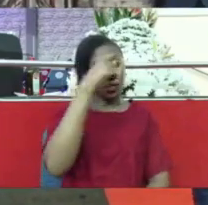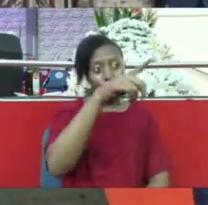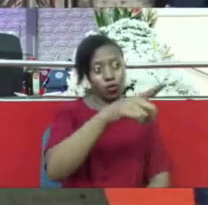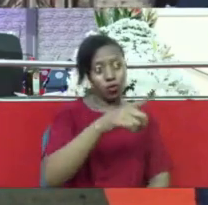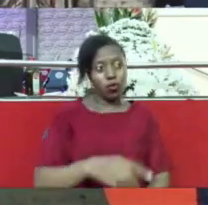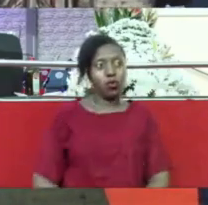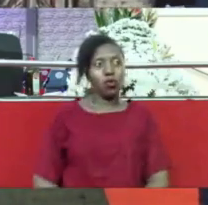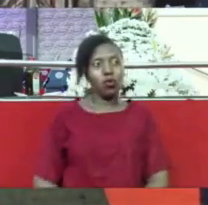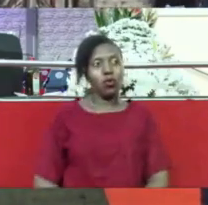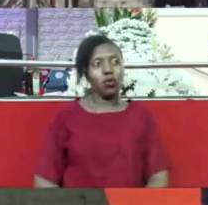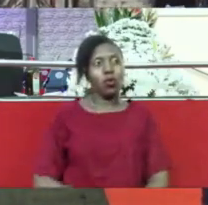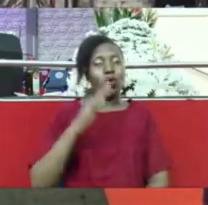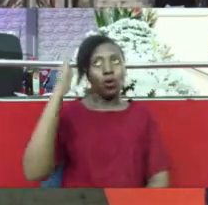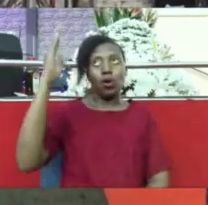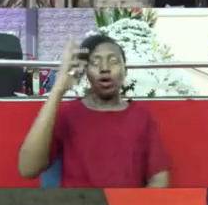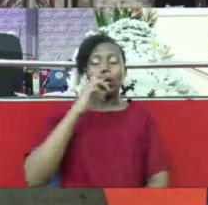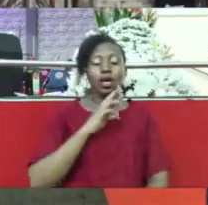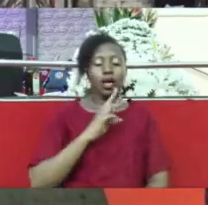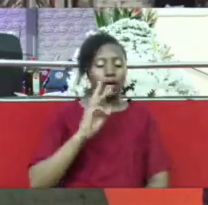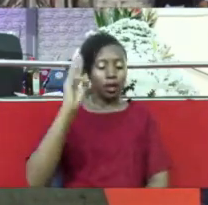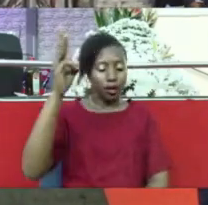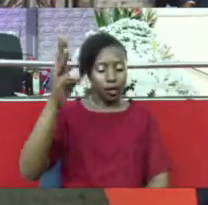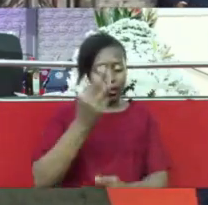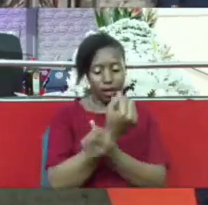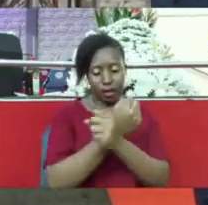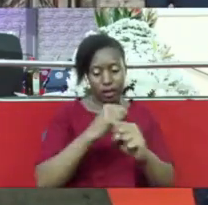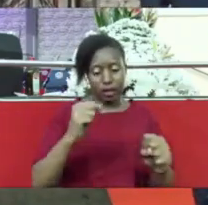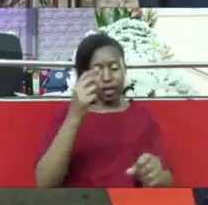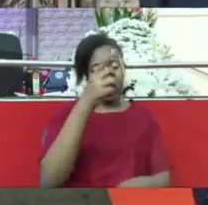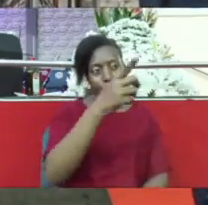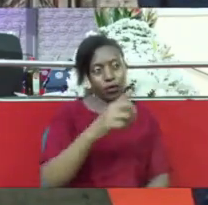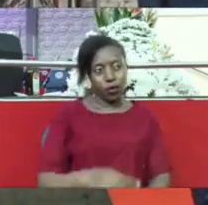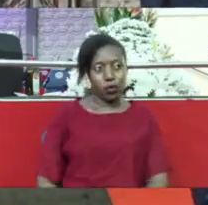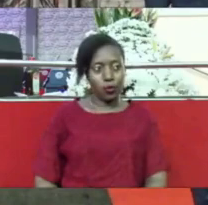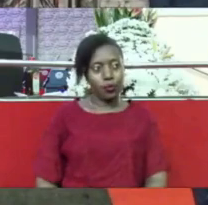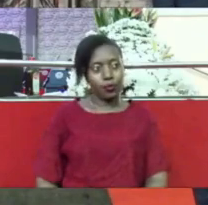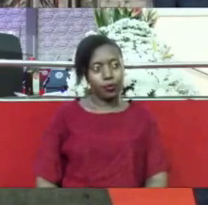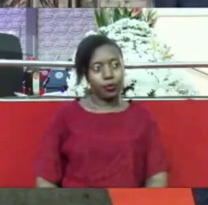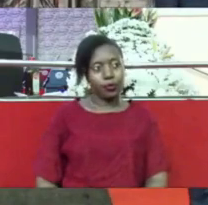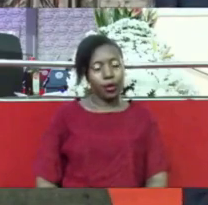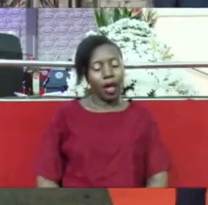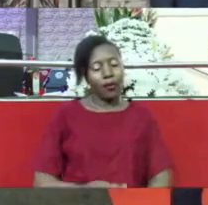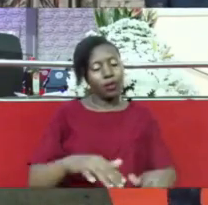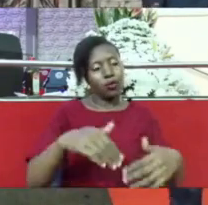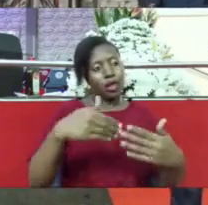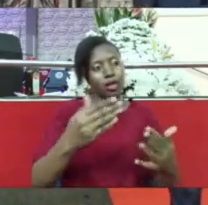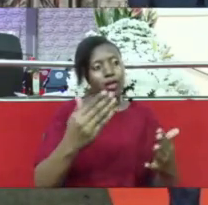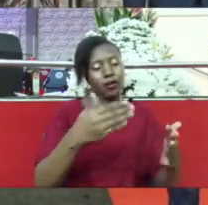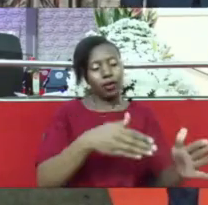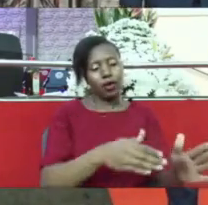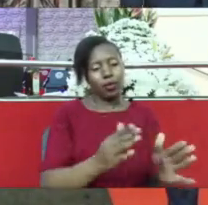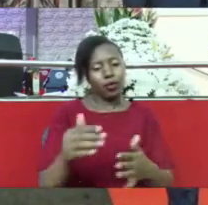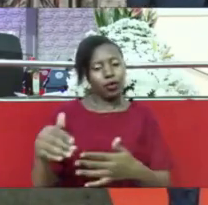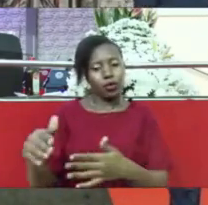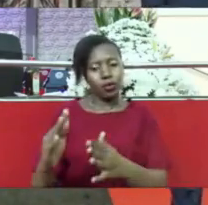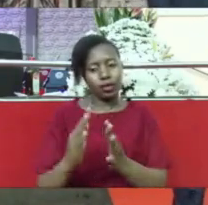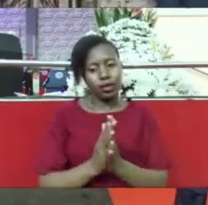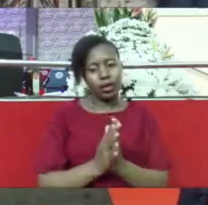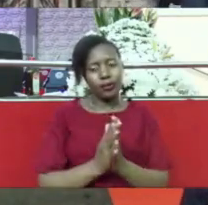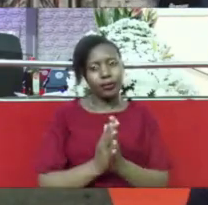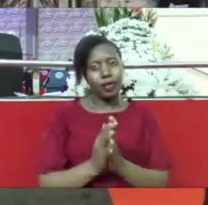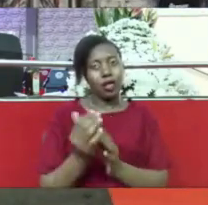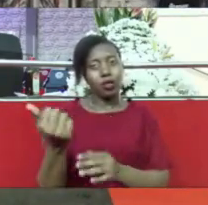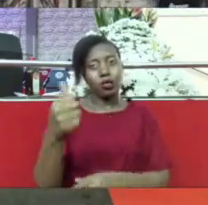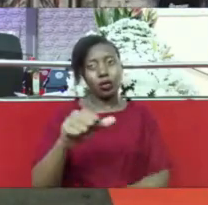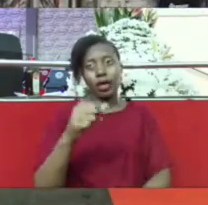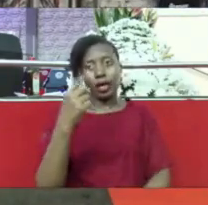you, atakuokoa. He gonna save you, atakuokoa. I would like to give that opportunity to such a one. Ningependa kumpatia nafasi mtu kama yule. Would like